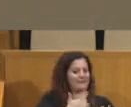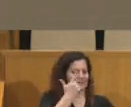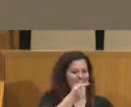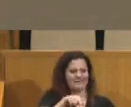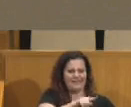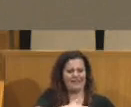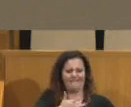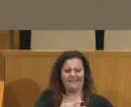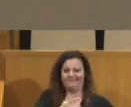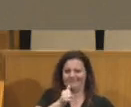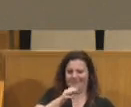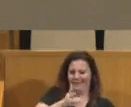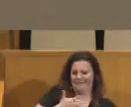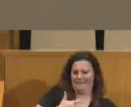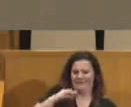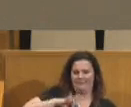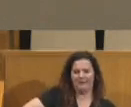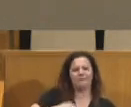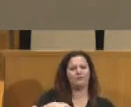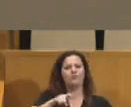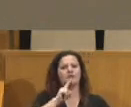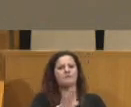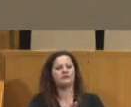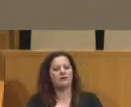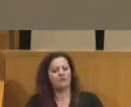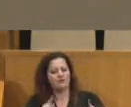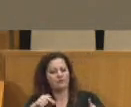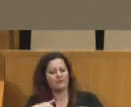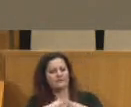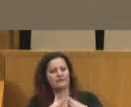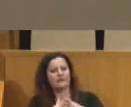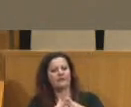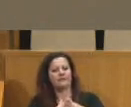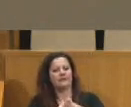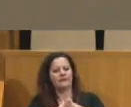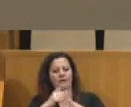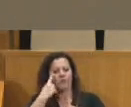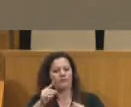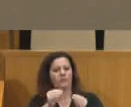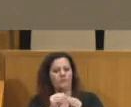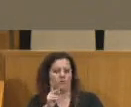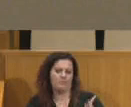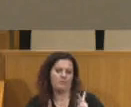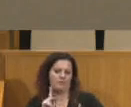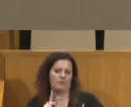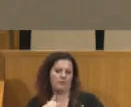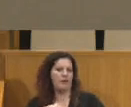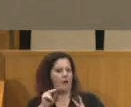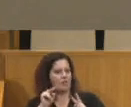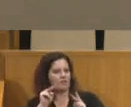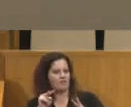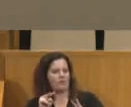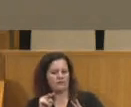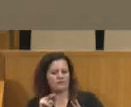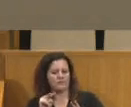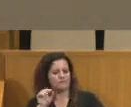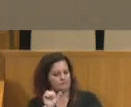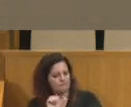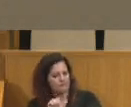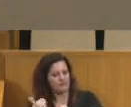very engaged in our community. So I thank them for all that they have done and all that they'll continue to do to make this city a better place. To all the people sitting around the